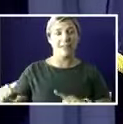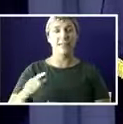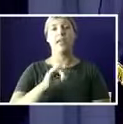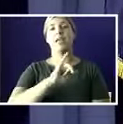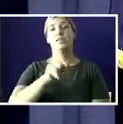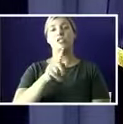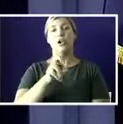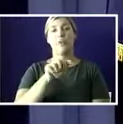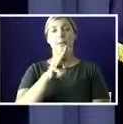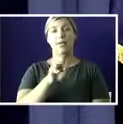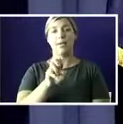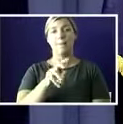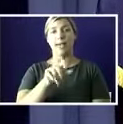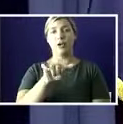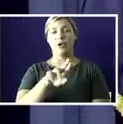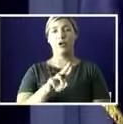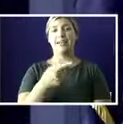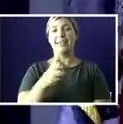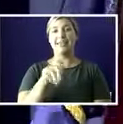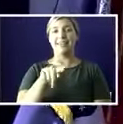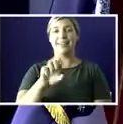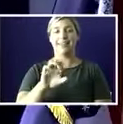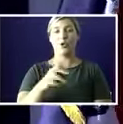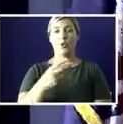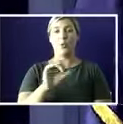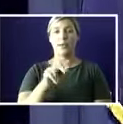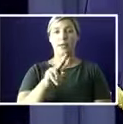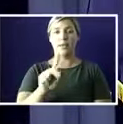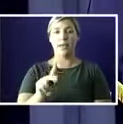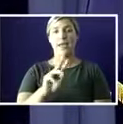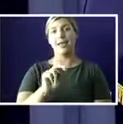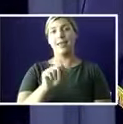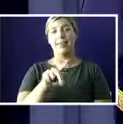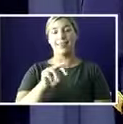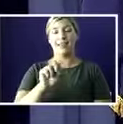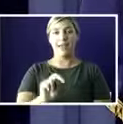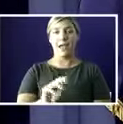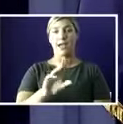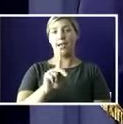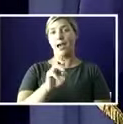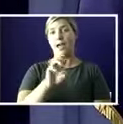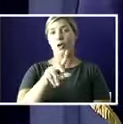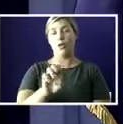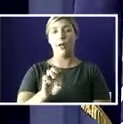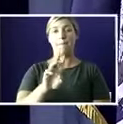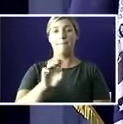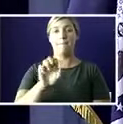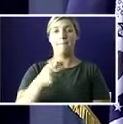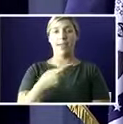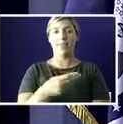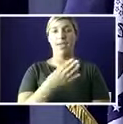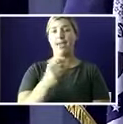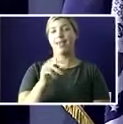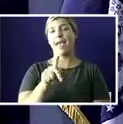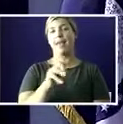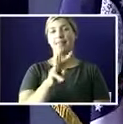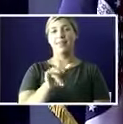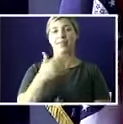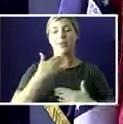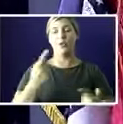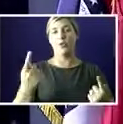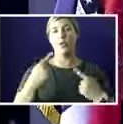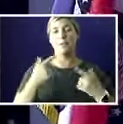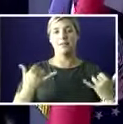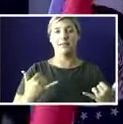Baker, Jason Bean, Heath Creek, Nathan Dorsch, Kyle Plummer, Beth Roberts, and Kathy Wilbers. Thank you for joining us